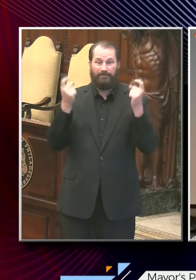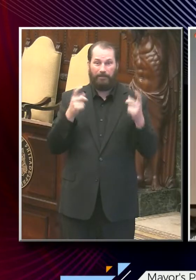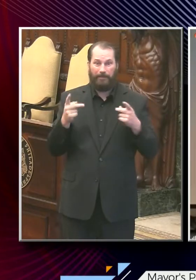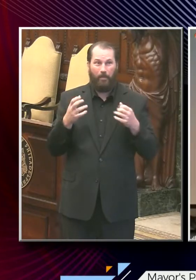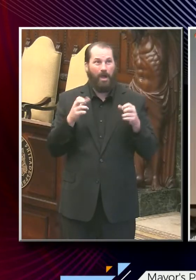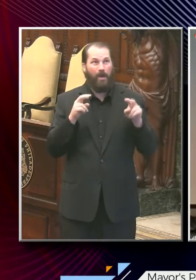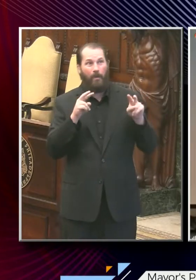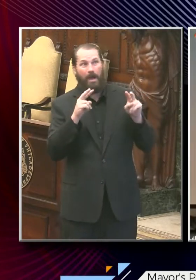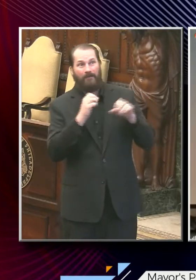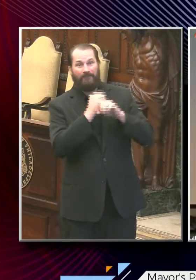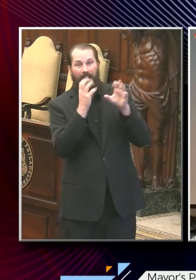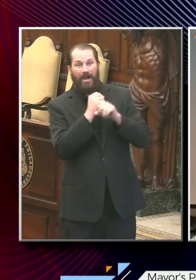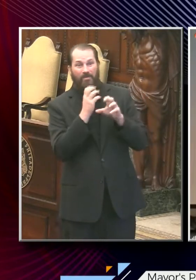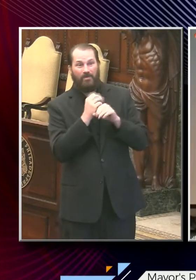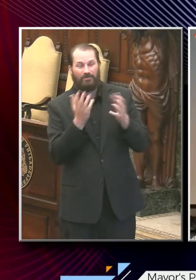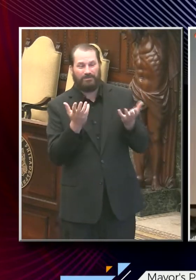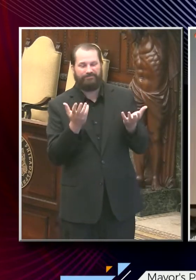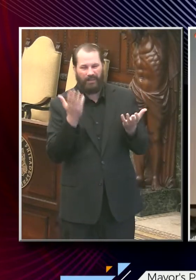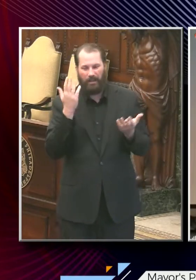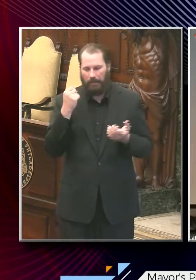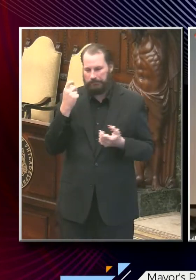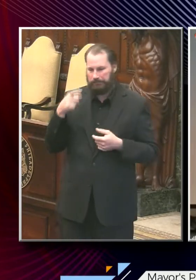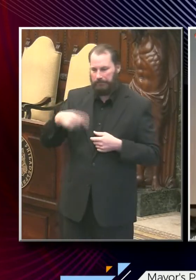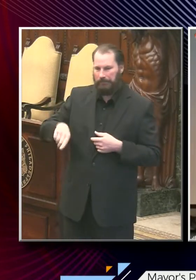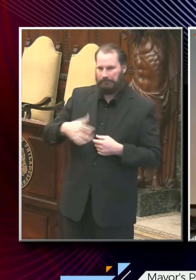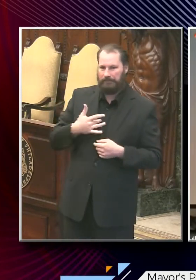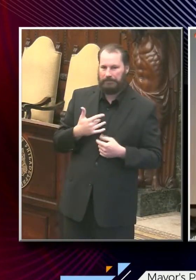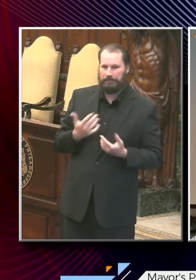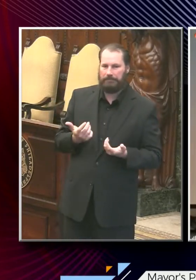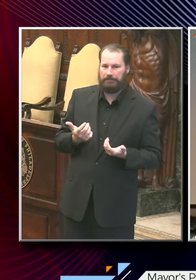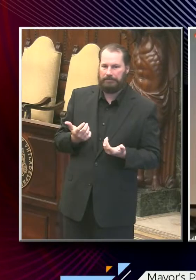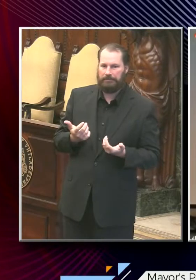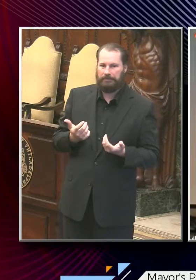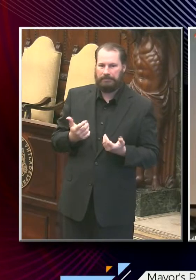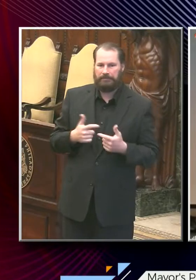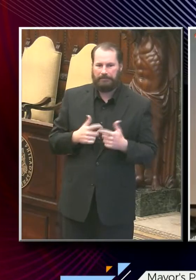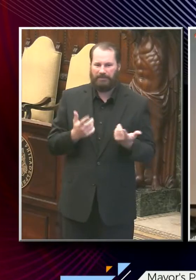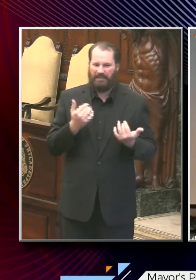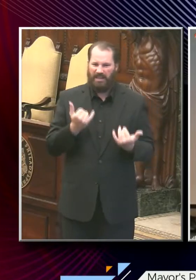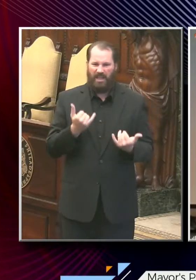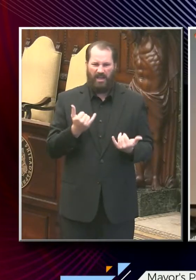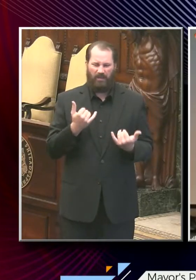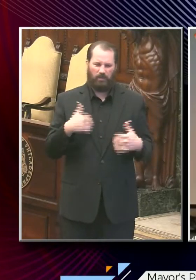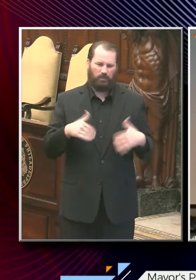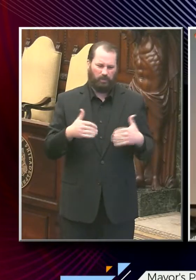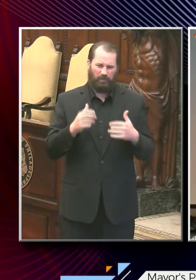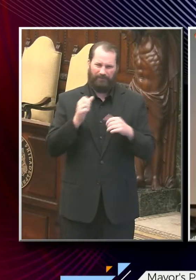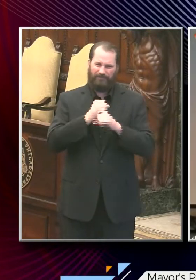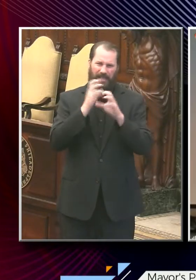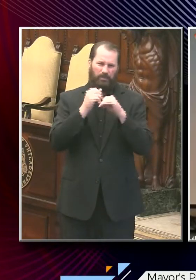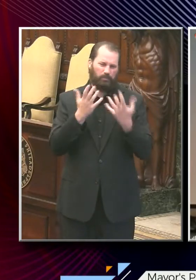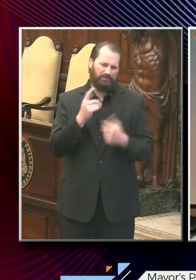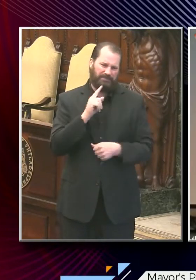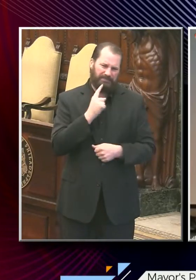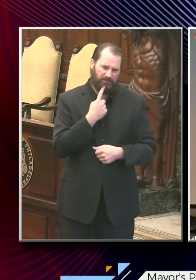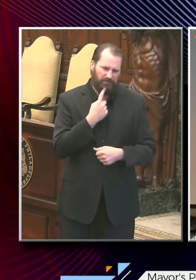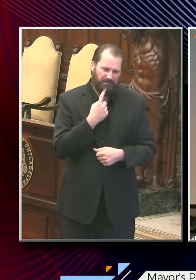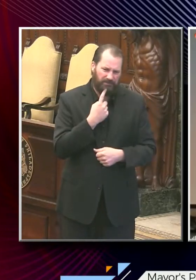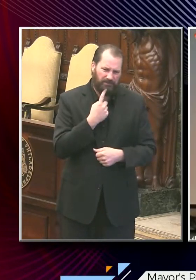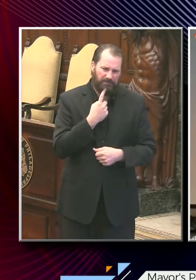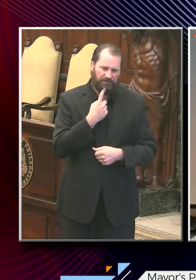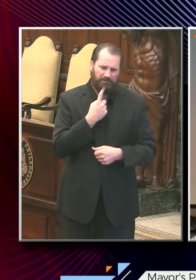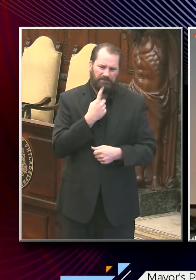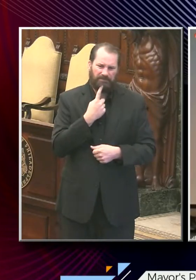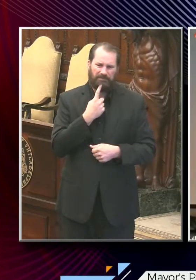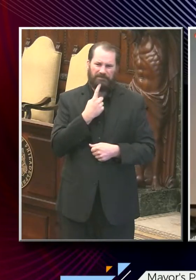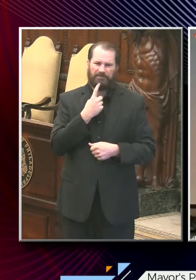that. But the simple fact is that these are extremely dangerous products, and the risks far outweigh the momentary excitement of